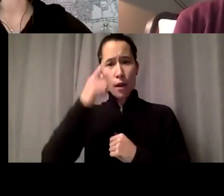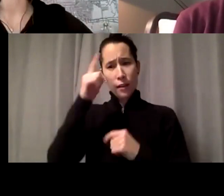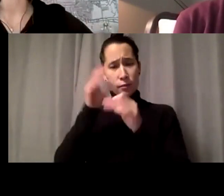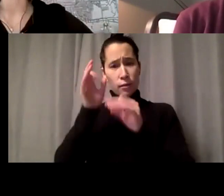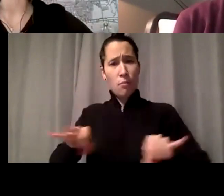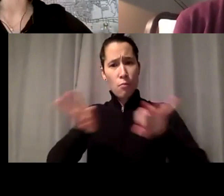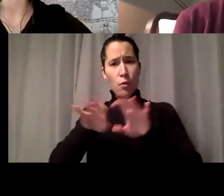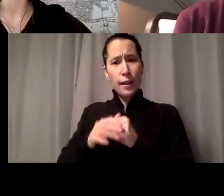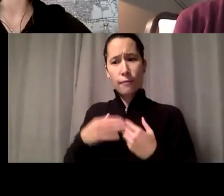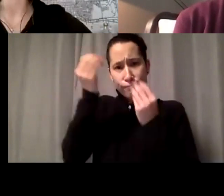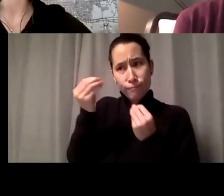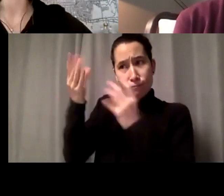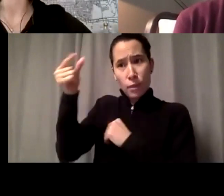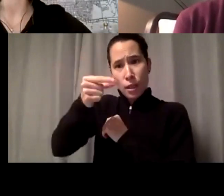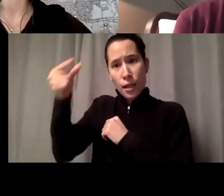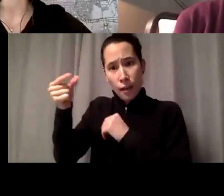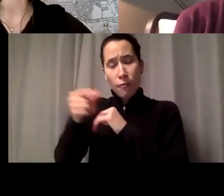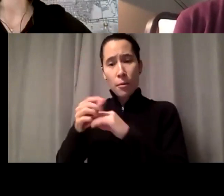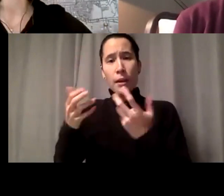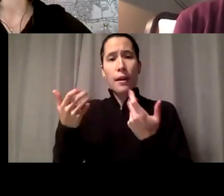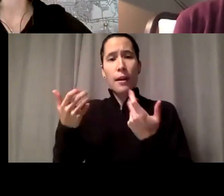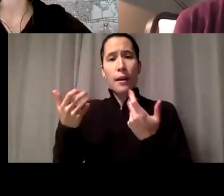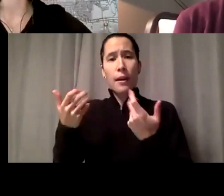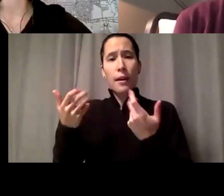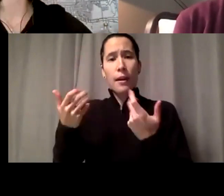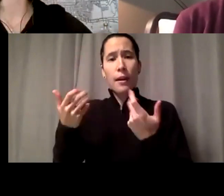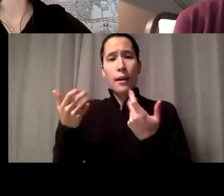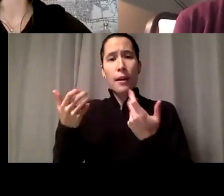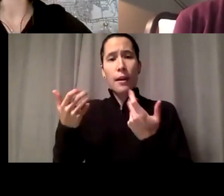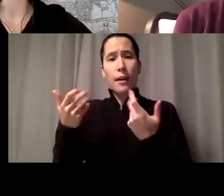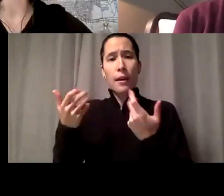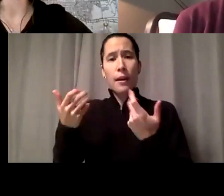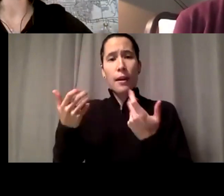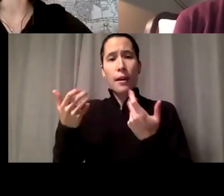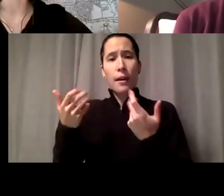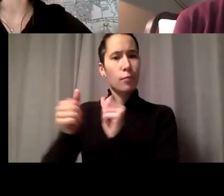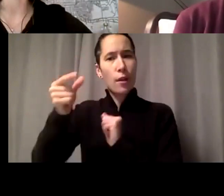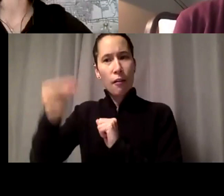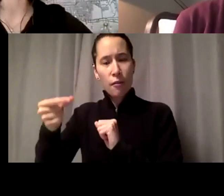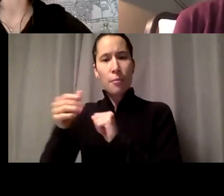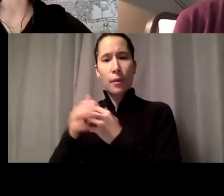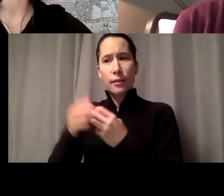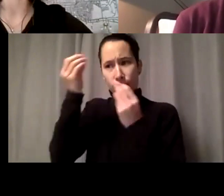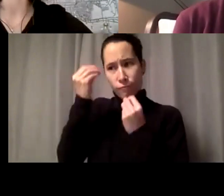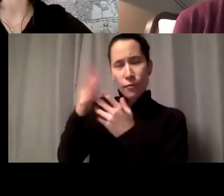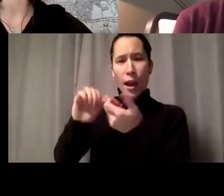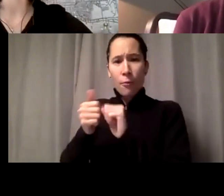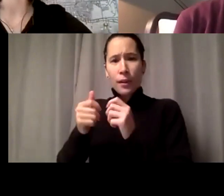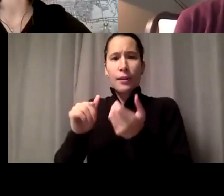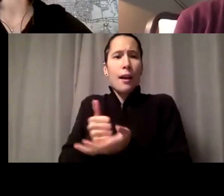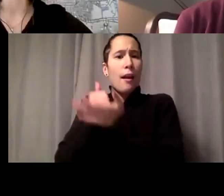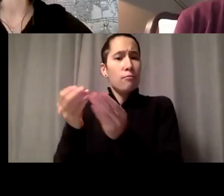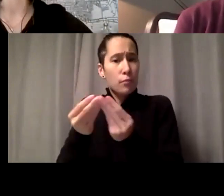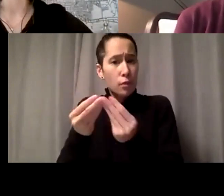time for us to strengthen our relationship with government, to find solutions, and to prove our important role in improving